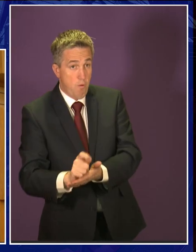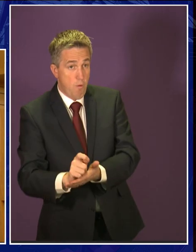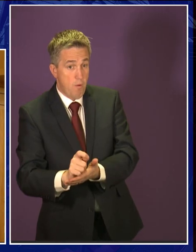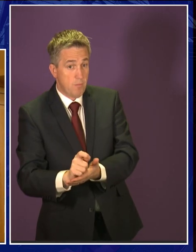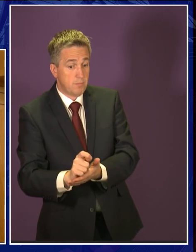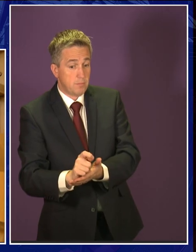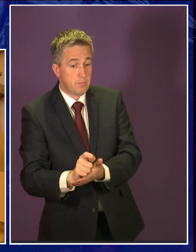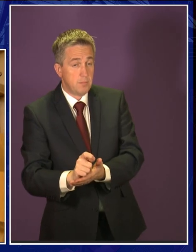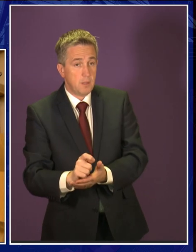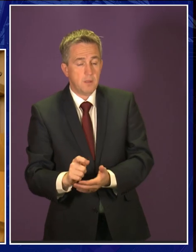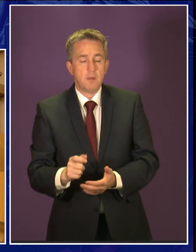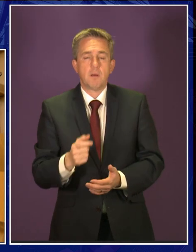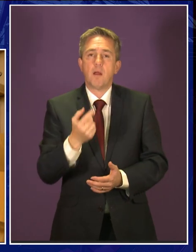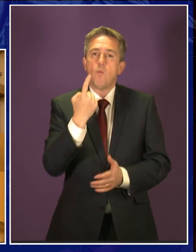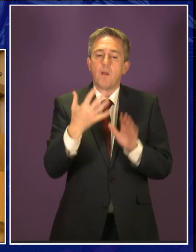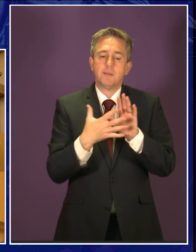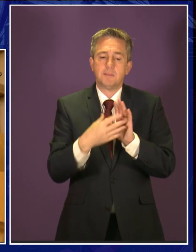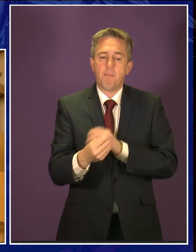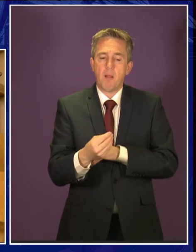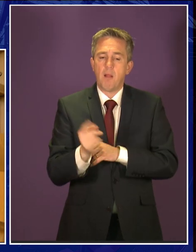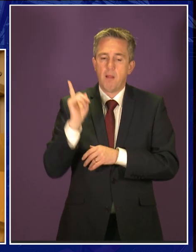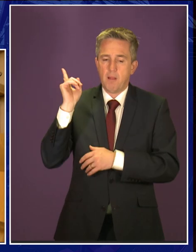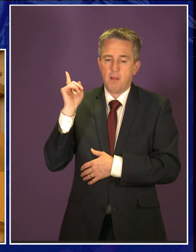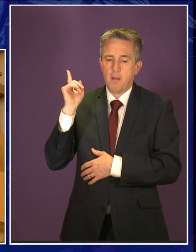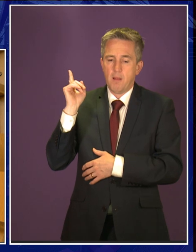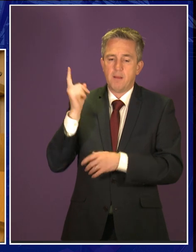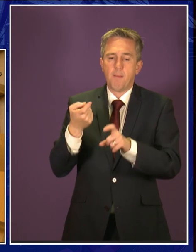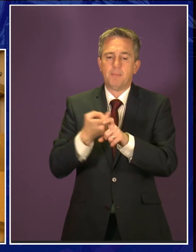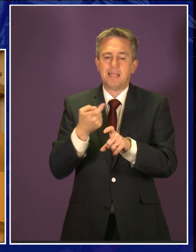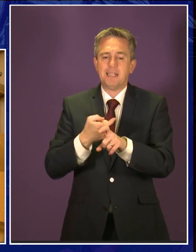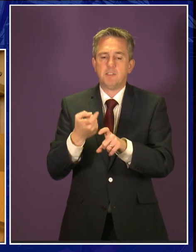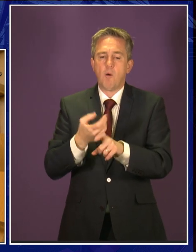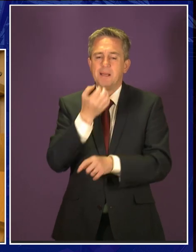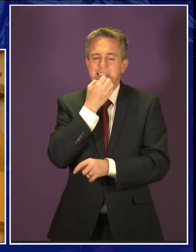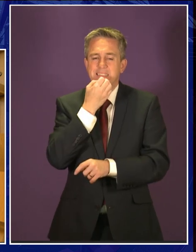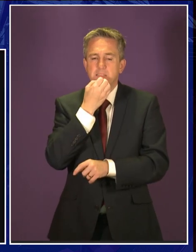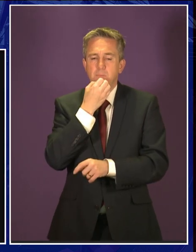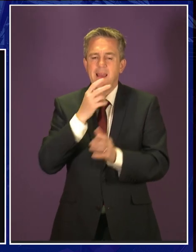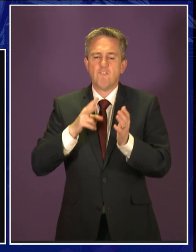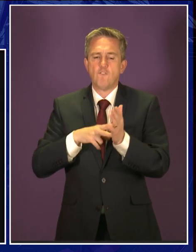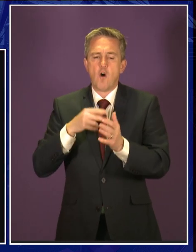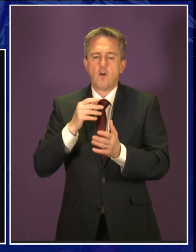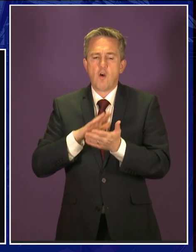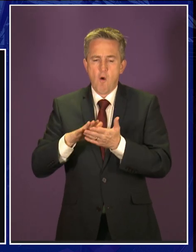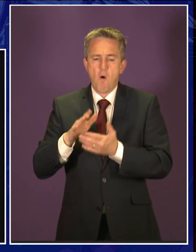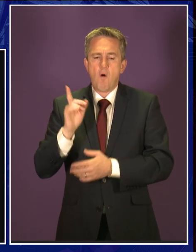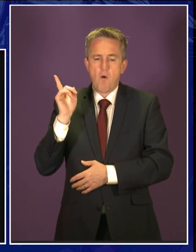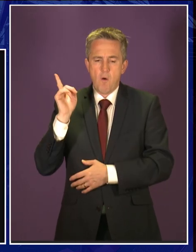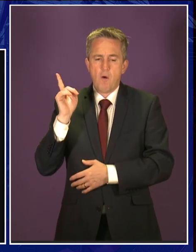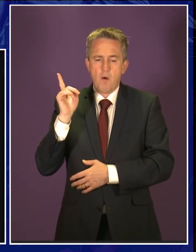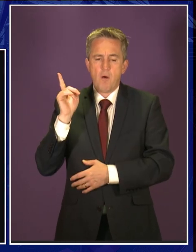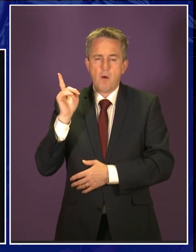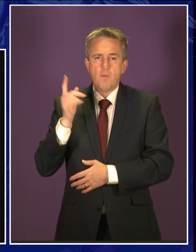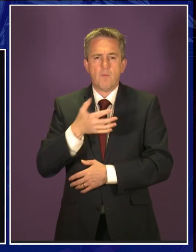hands of doctors. And just one example, you know this painting, it's the Potato Eaters by Van Gogh, another beautiful Dutch piece of art. When